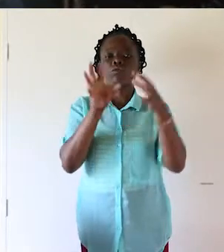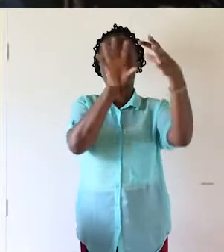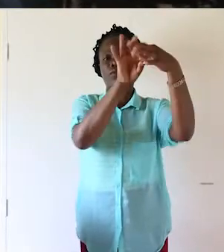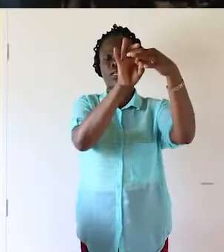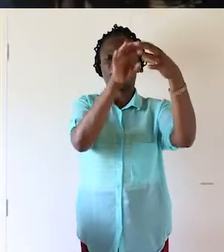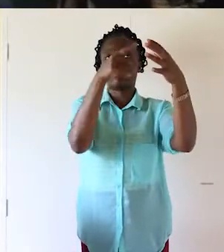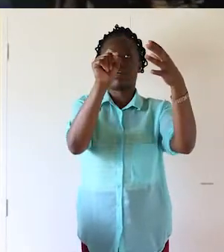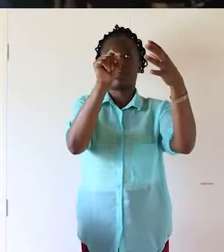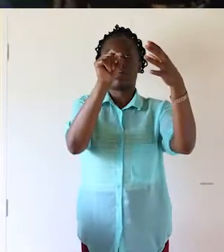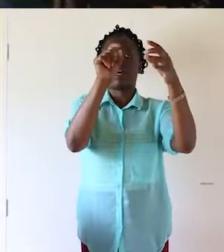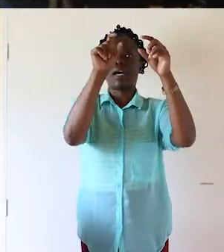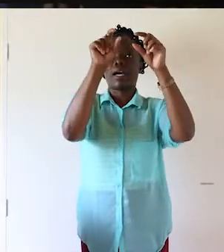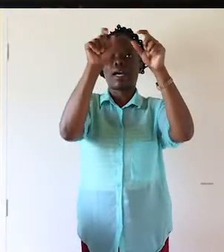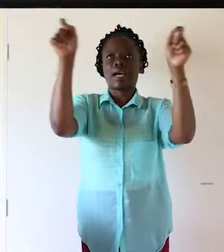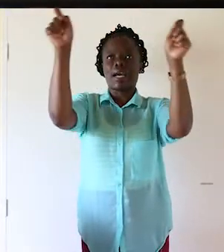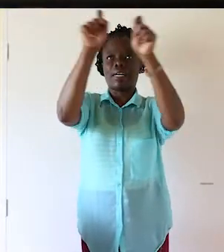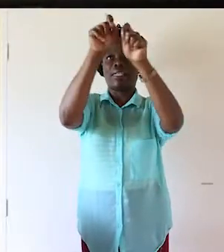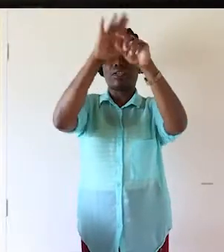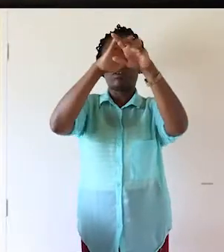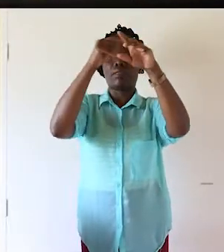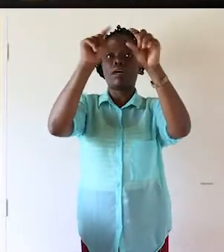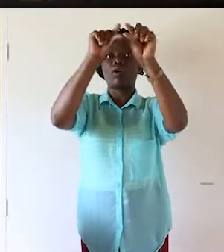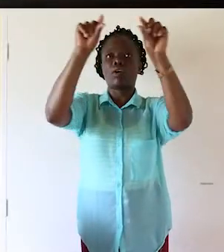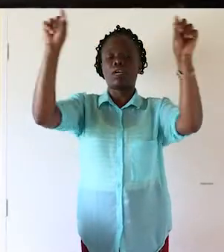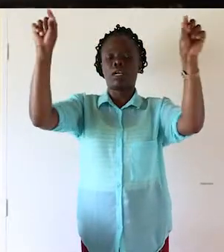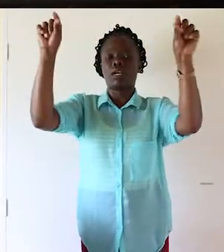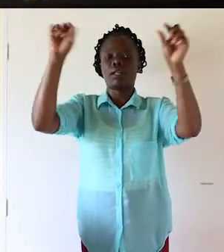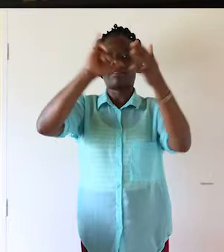the curtain onto the rod. That is what is happening.